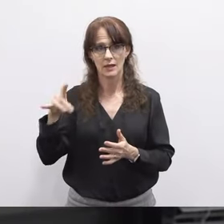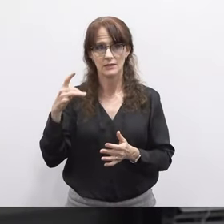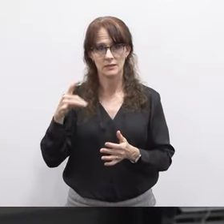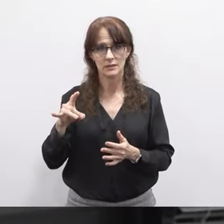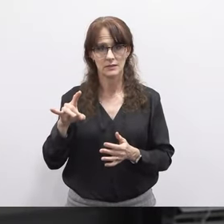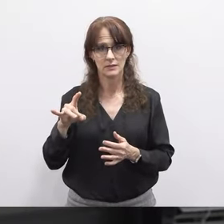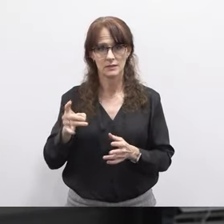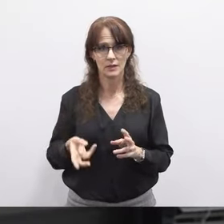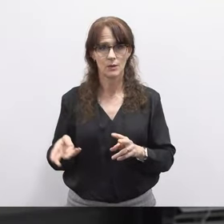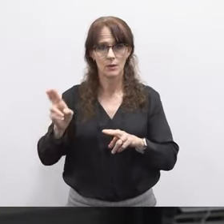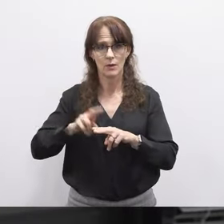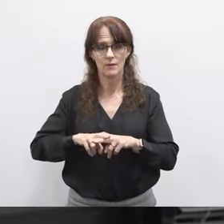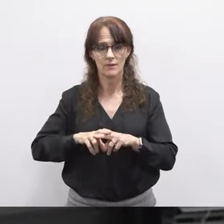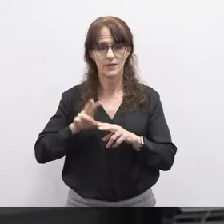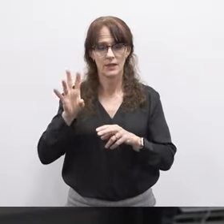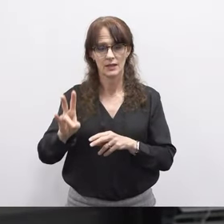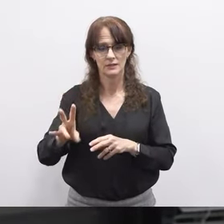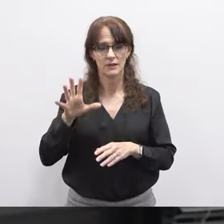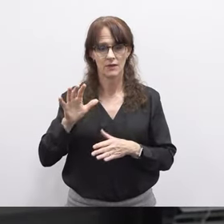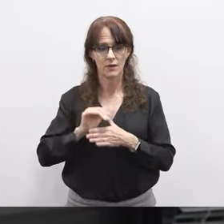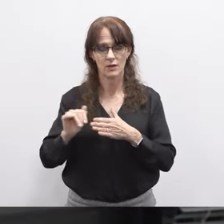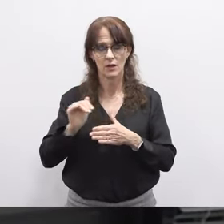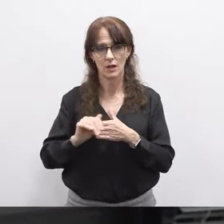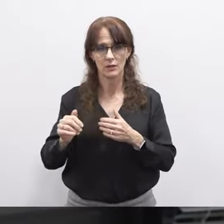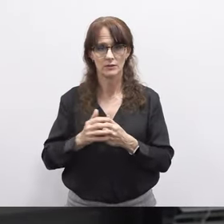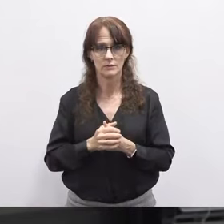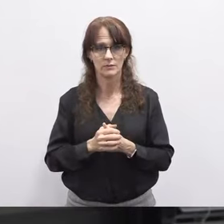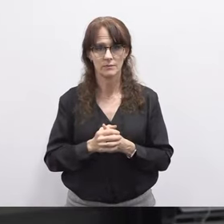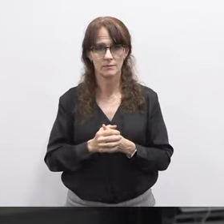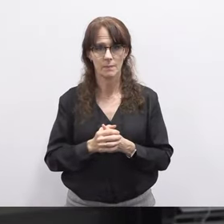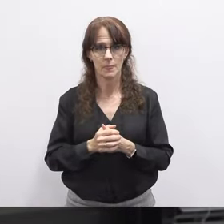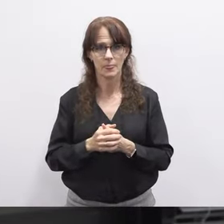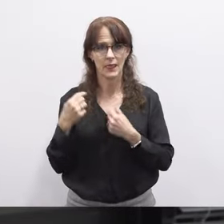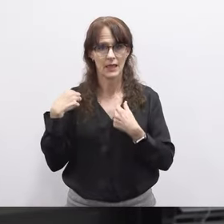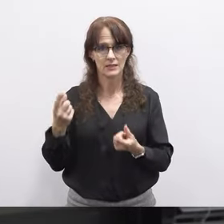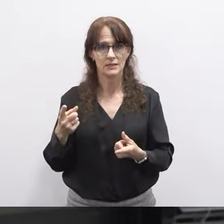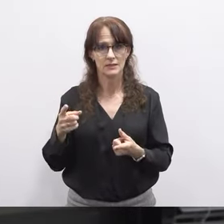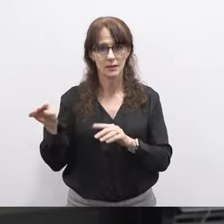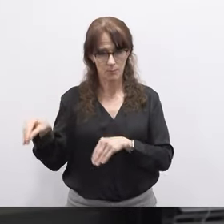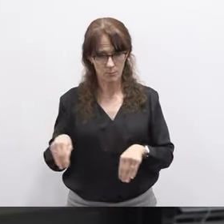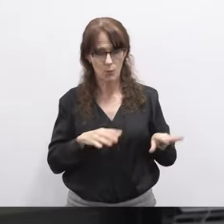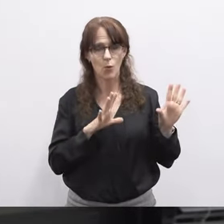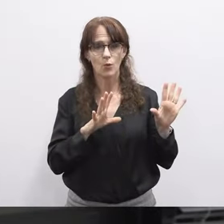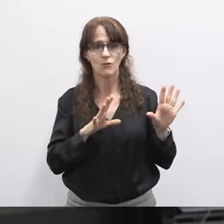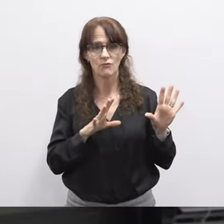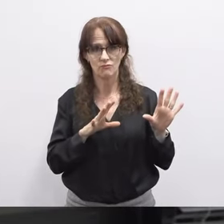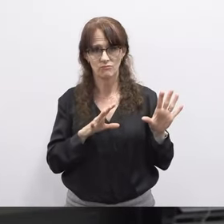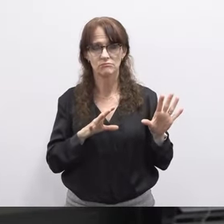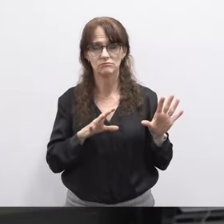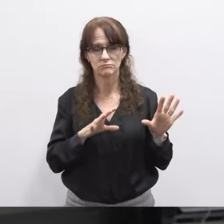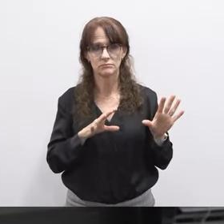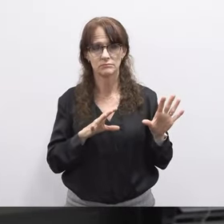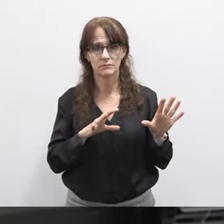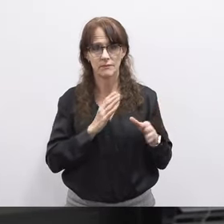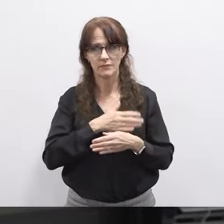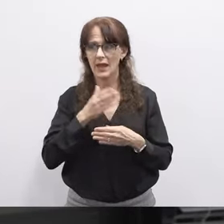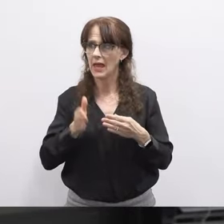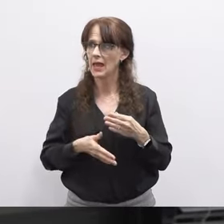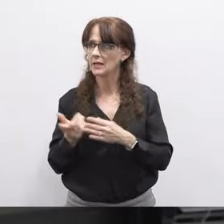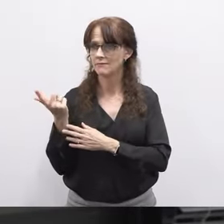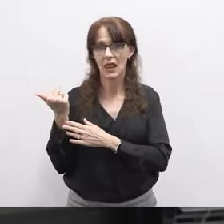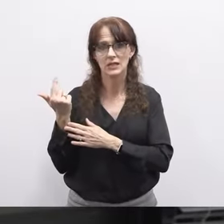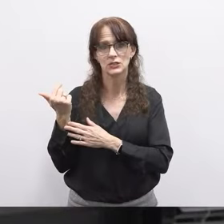2018, it went up to $700. I've since had to move the end of last